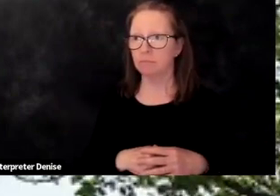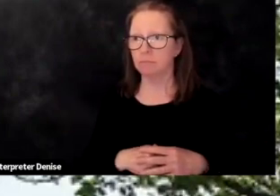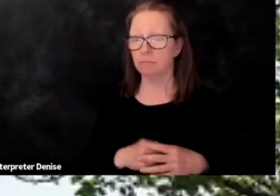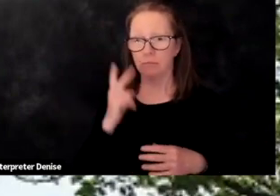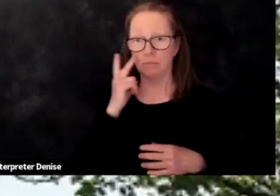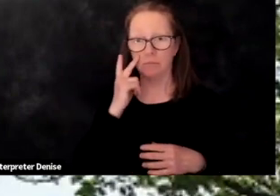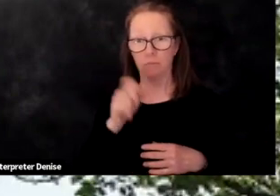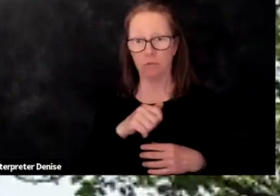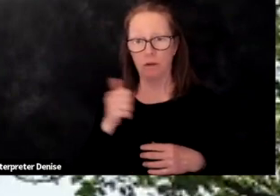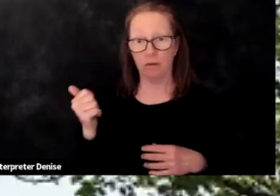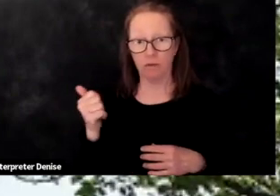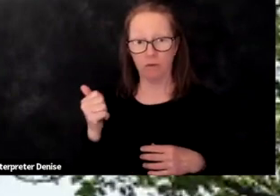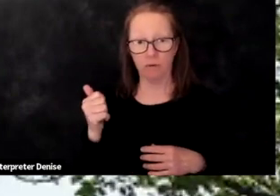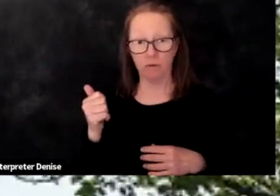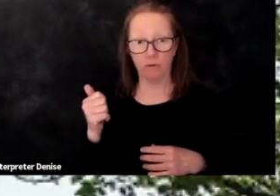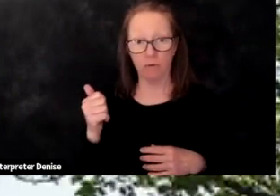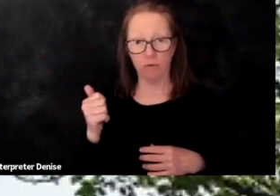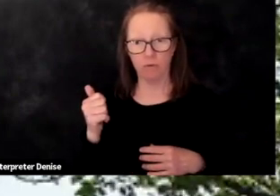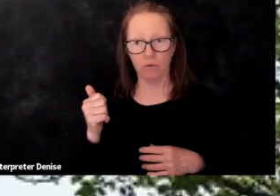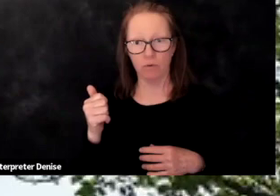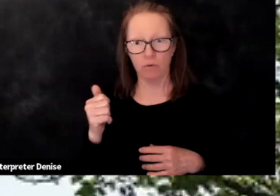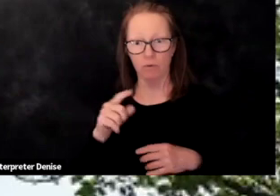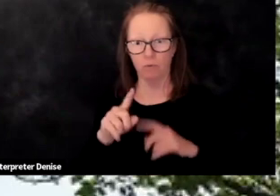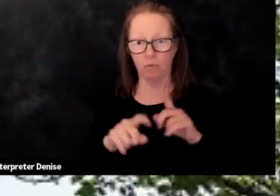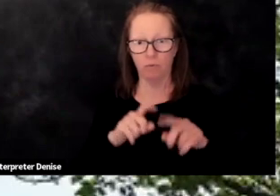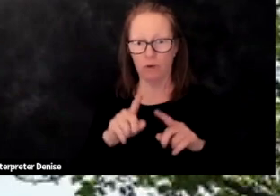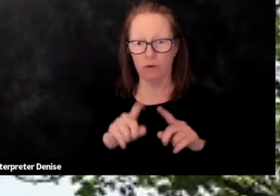have, and then I can start reading some of the comments.